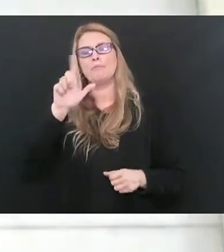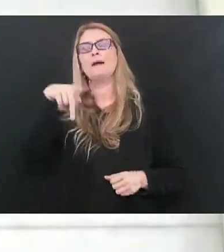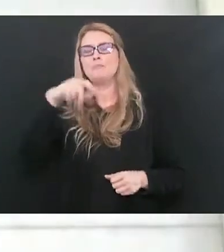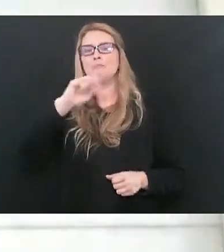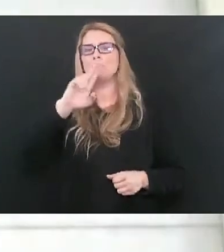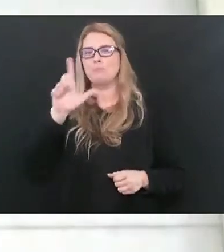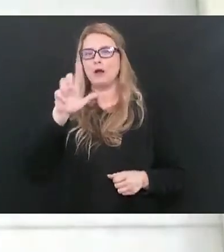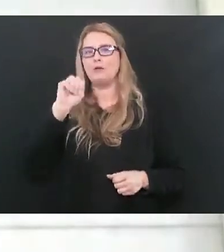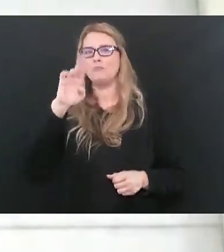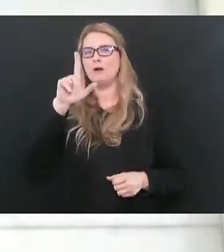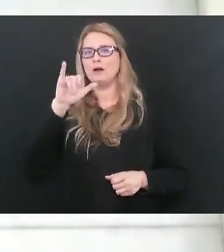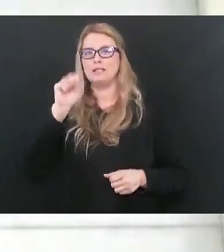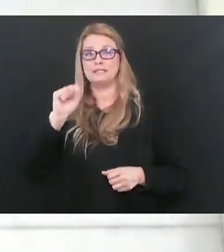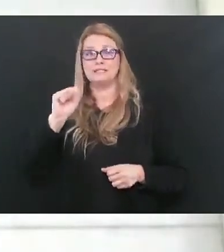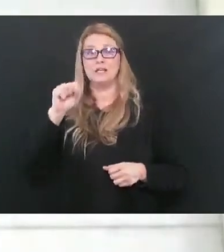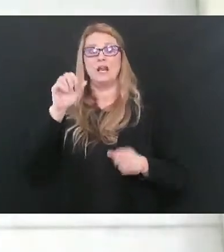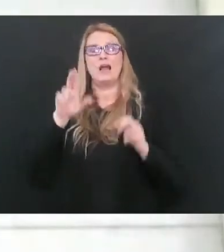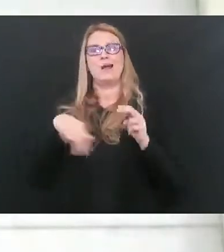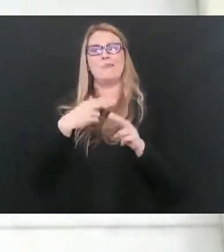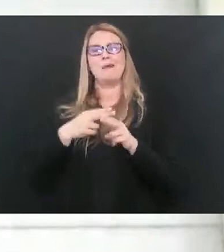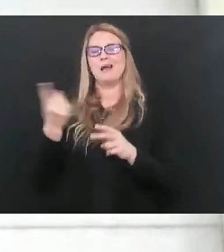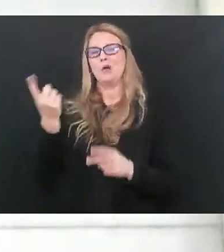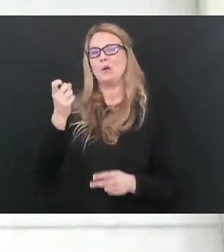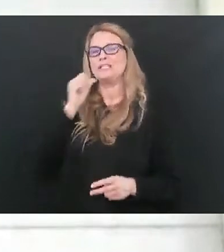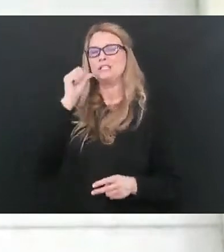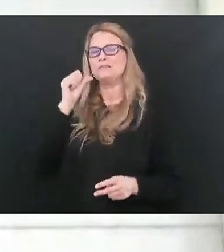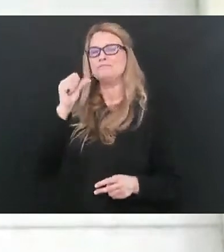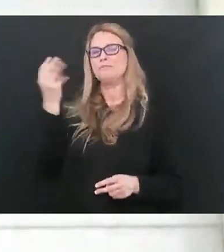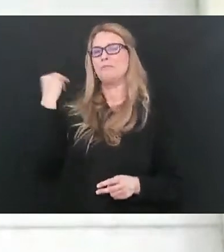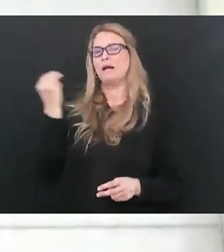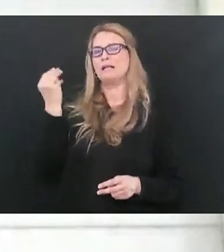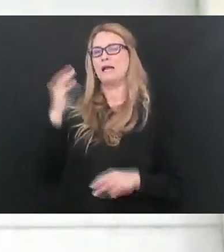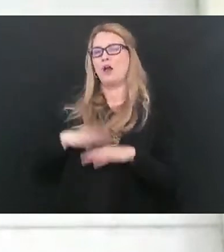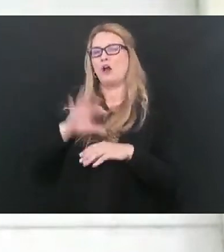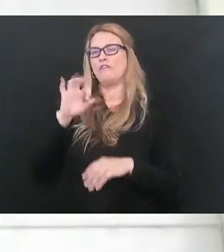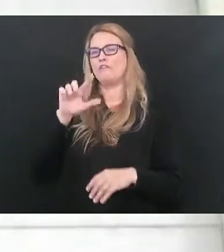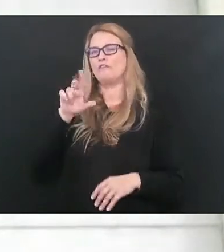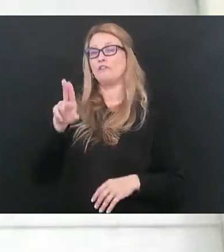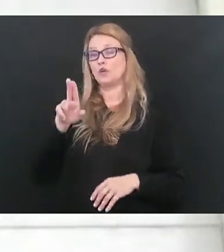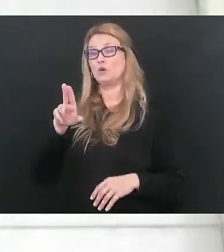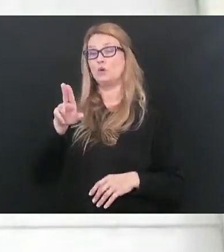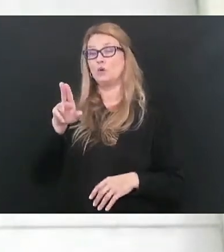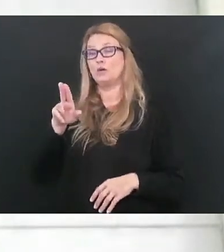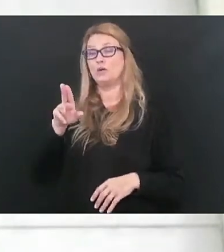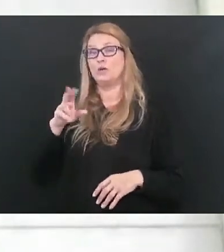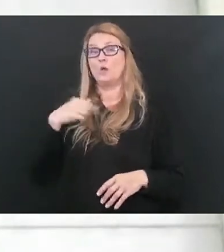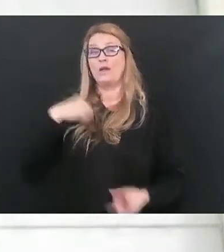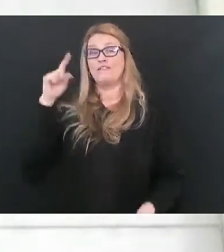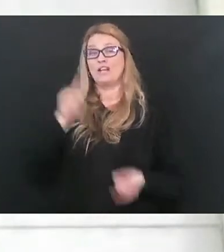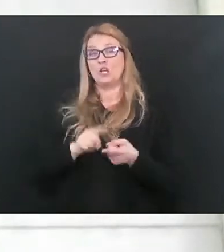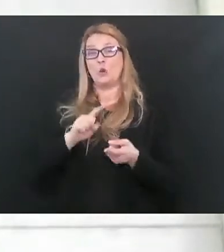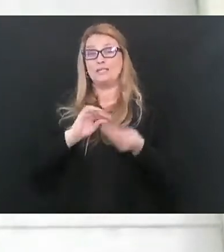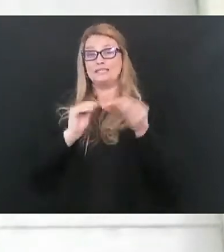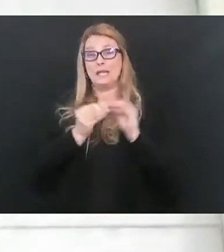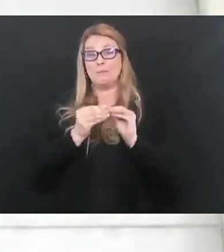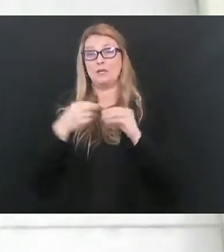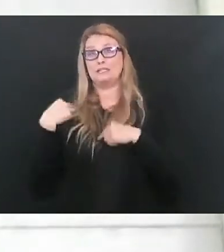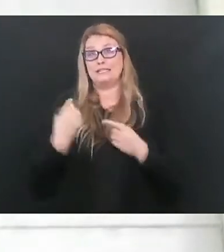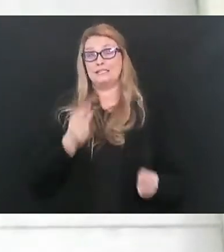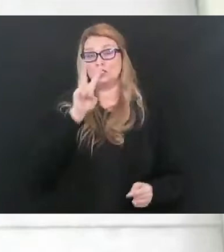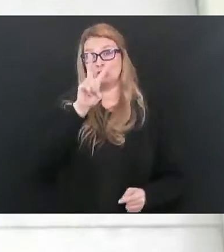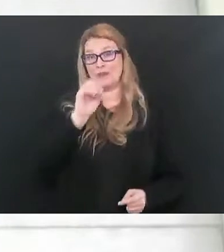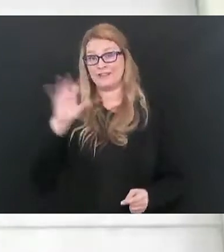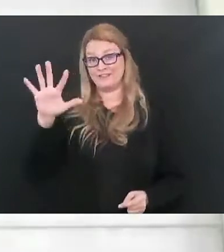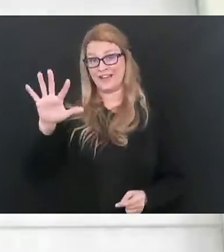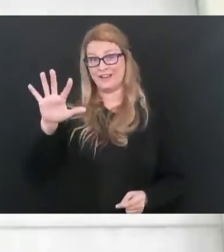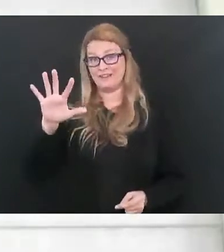about our flu cases. We are seeing the lowest number of flu cases since 2005, actually, in the state of West Virginia. Normally